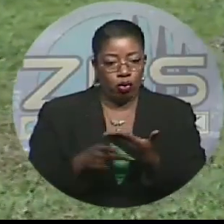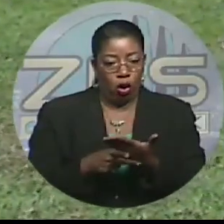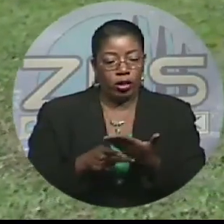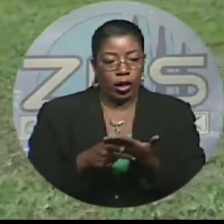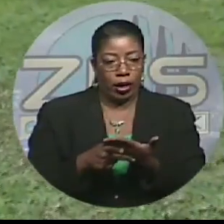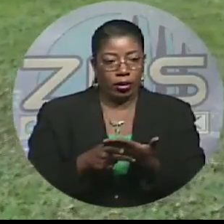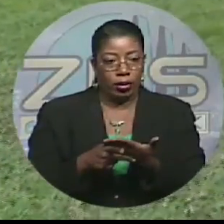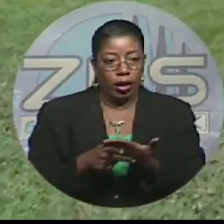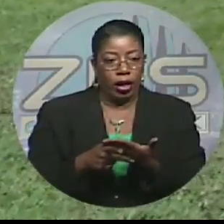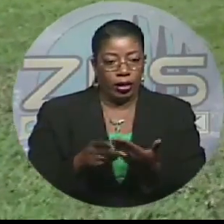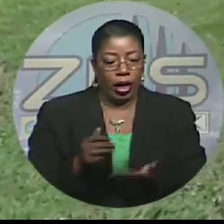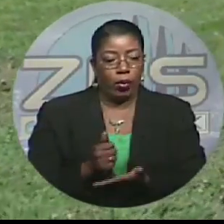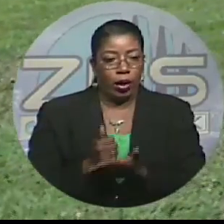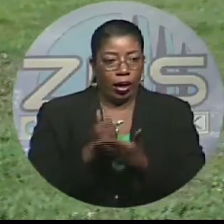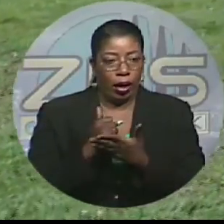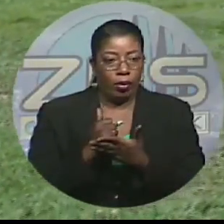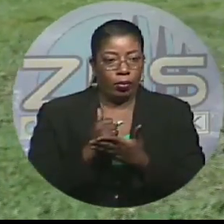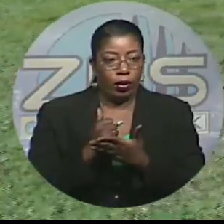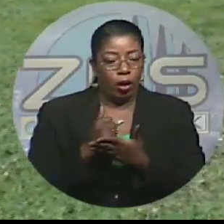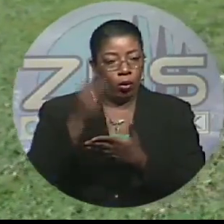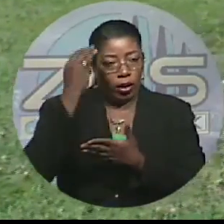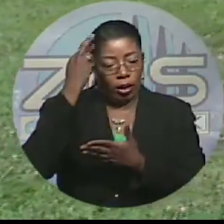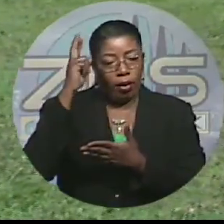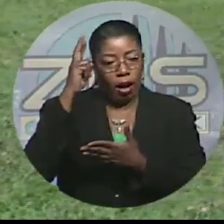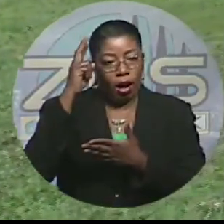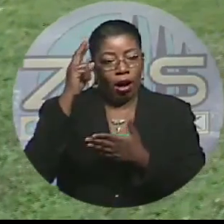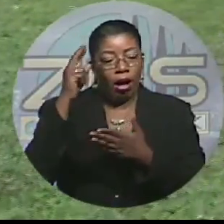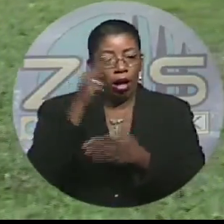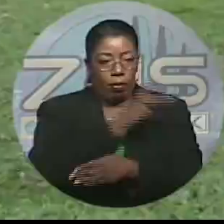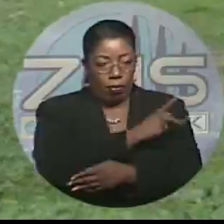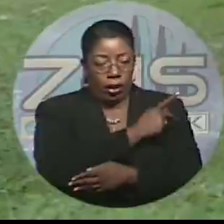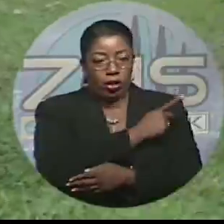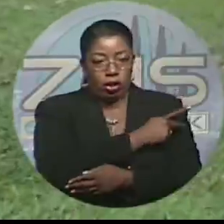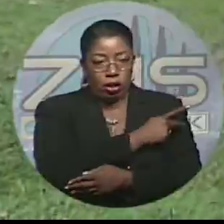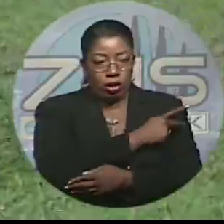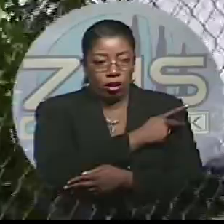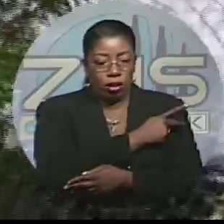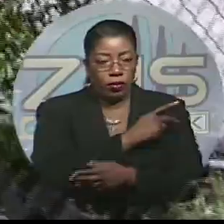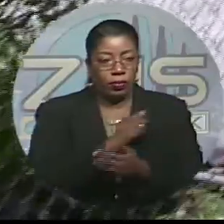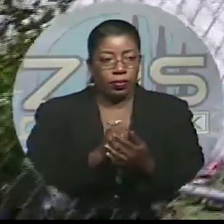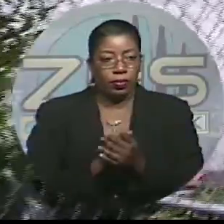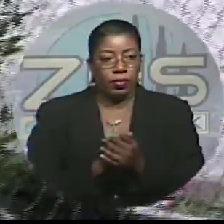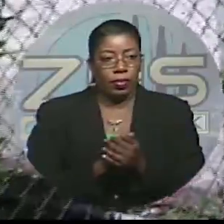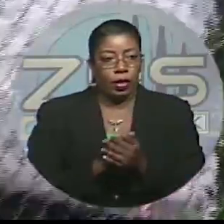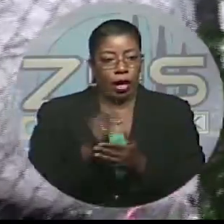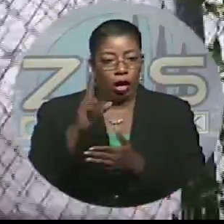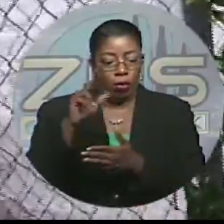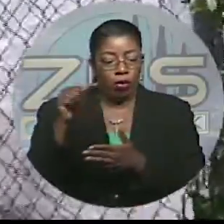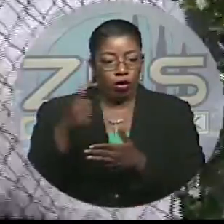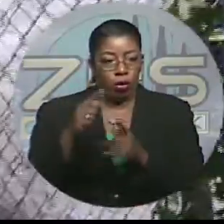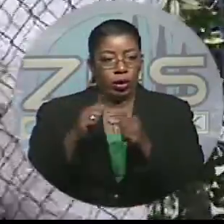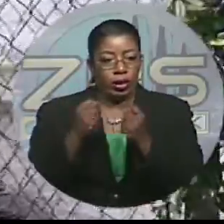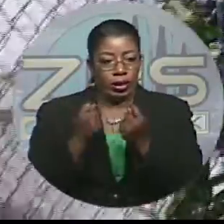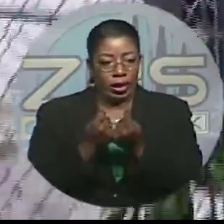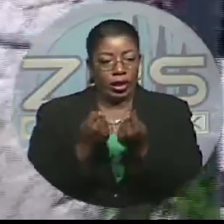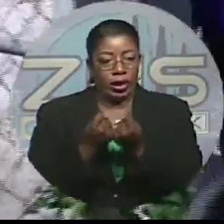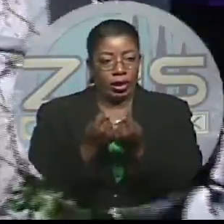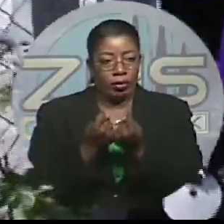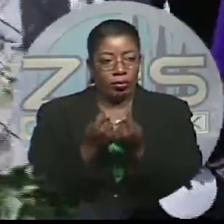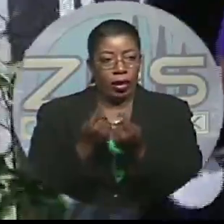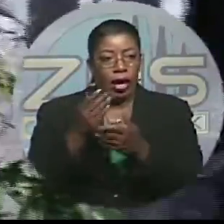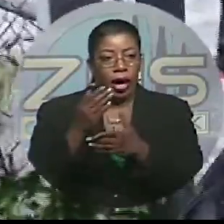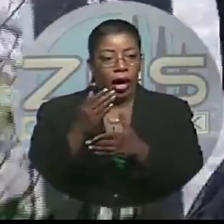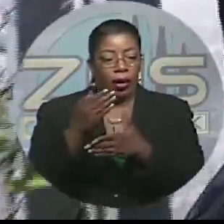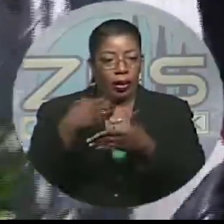relief to mentally ill patients. Sandilands officials, along with Mrs. Pratt and members of the Urban Renewal team, then toured the proposed